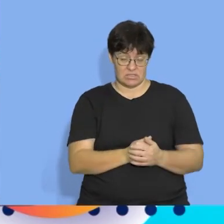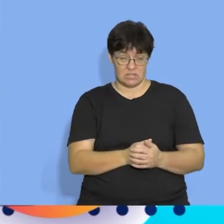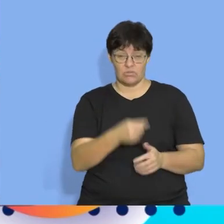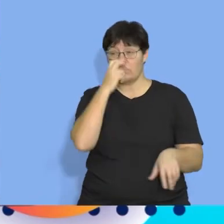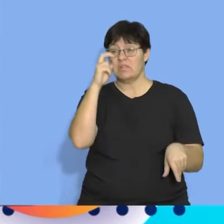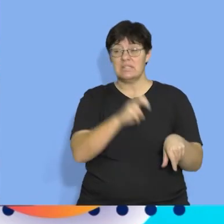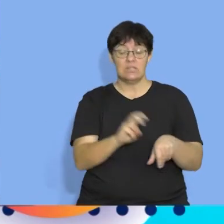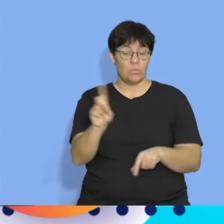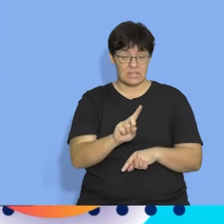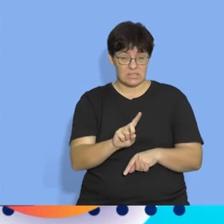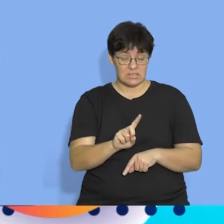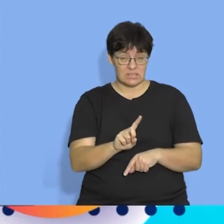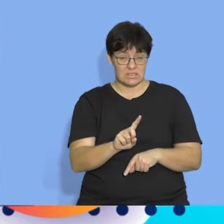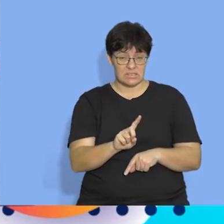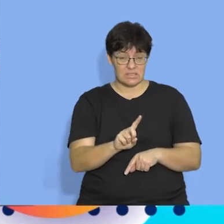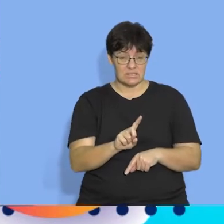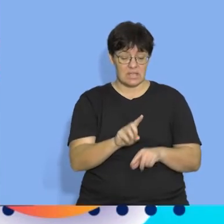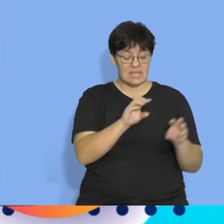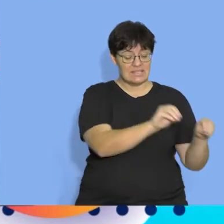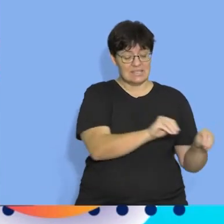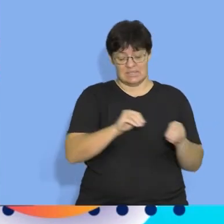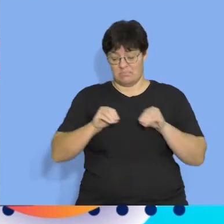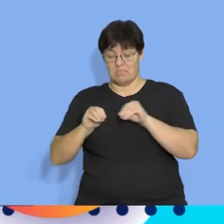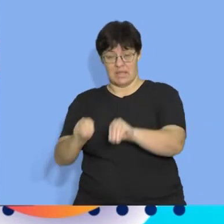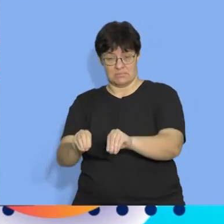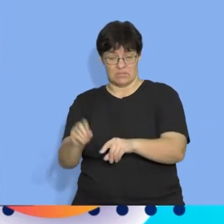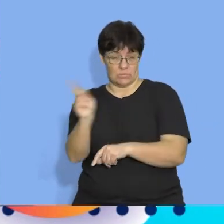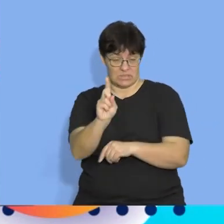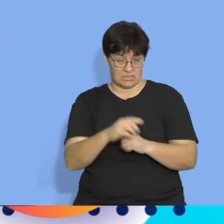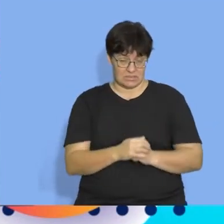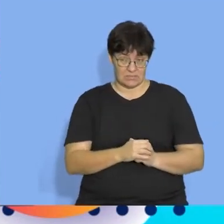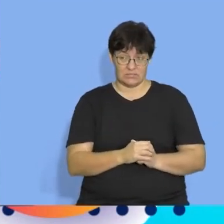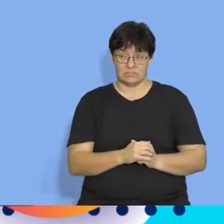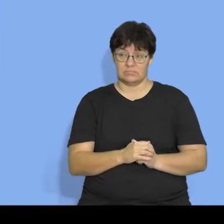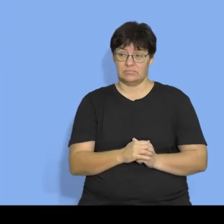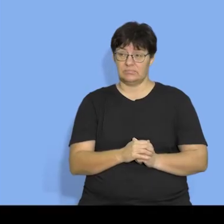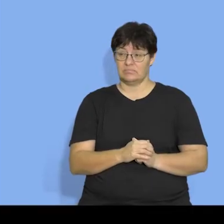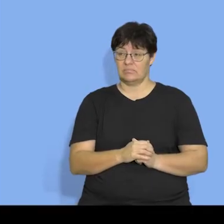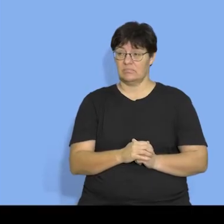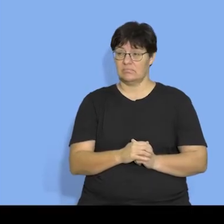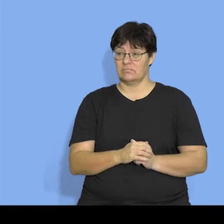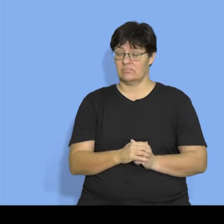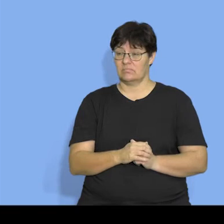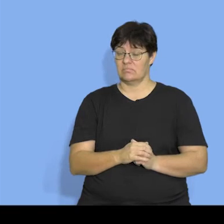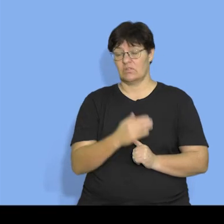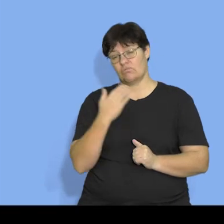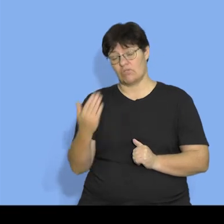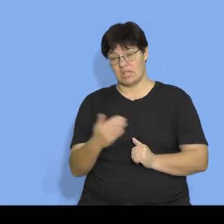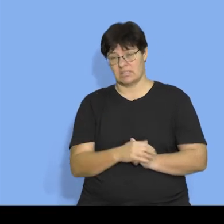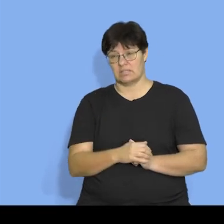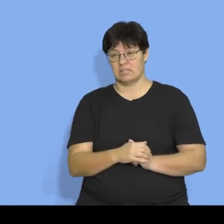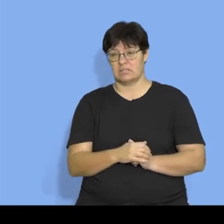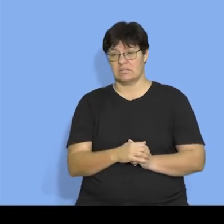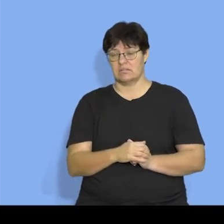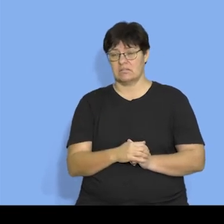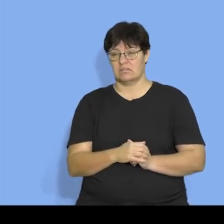So what I need is what is her displacement, okay? She pushes it to the right to